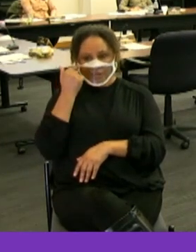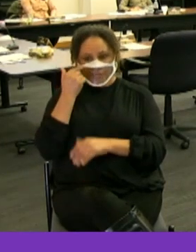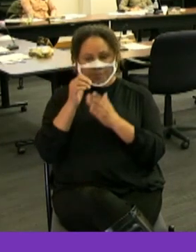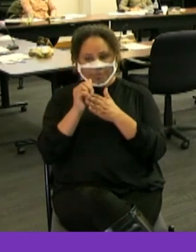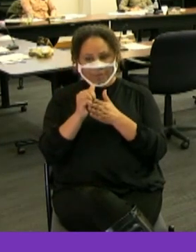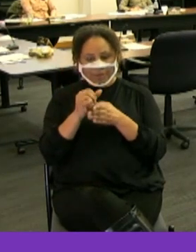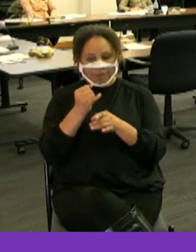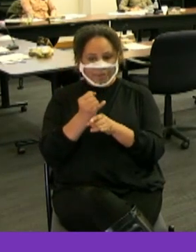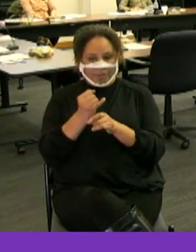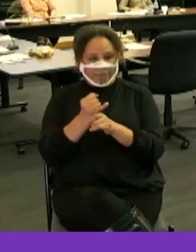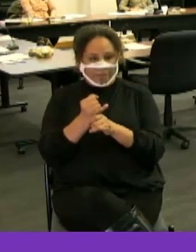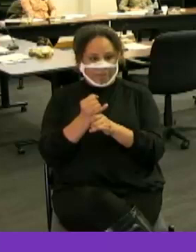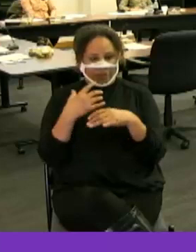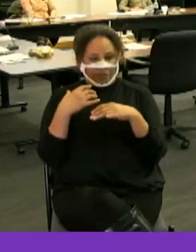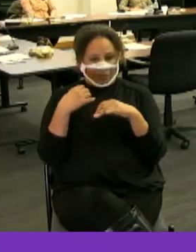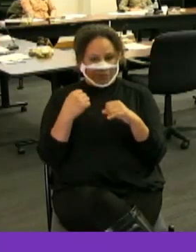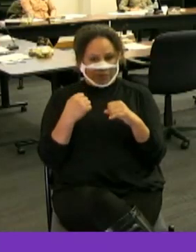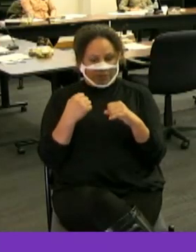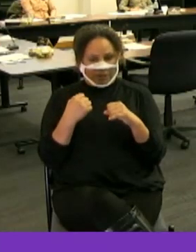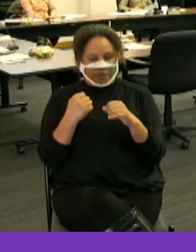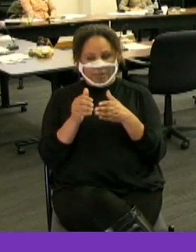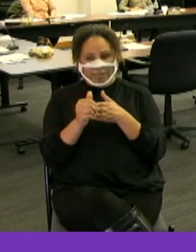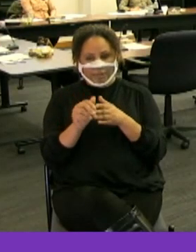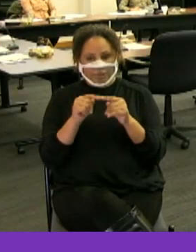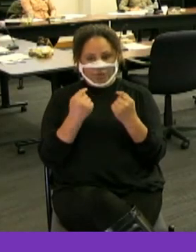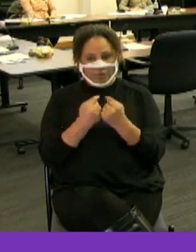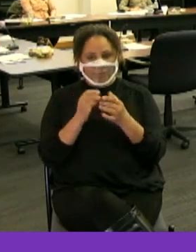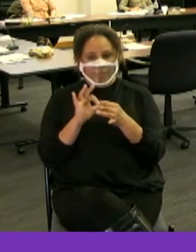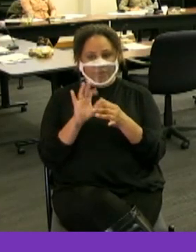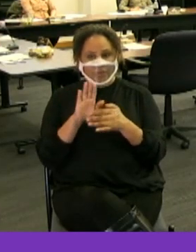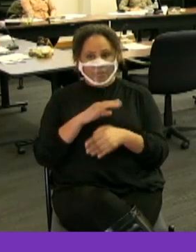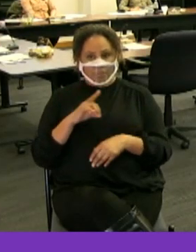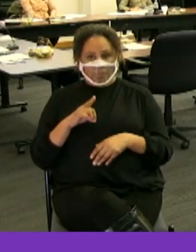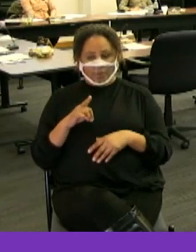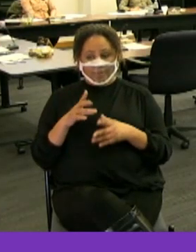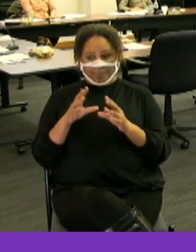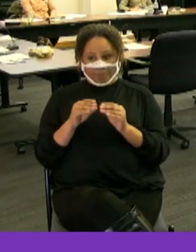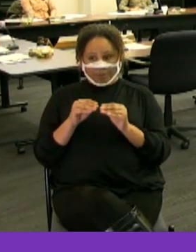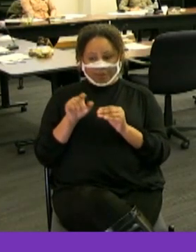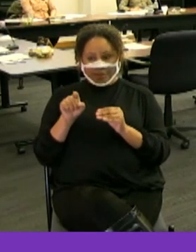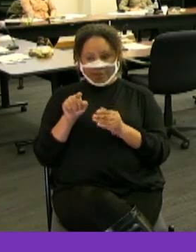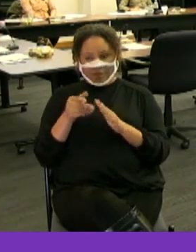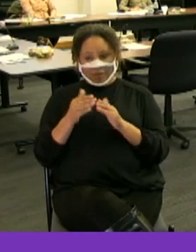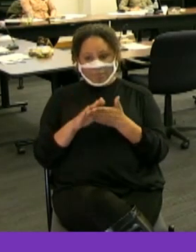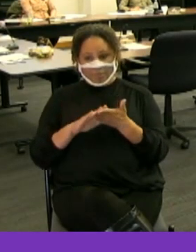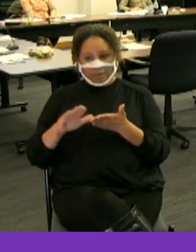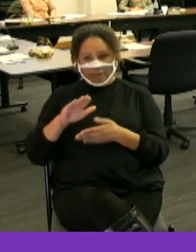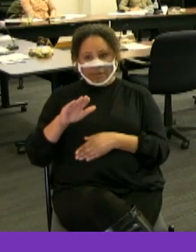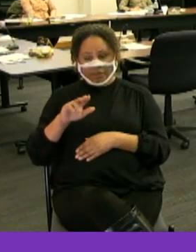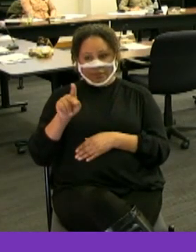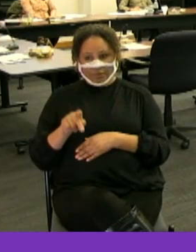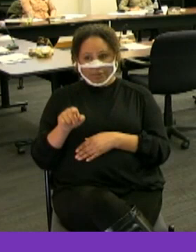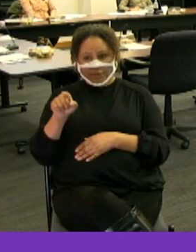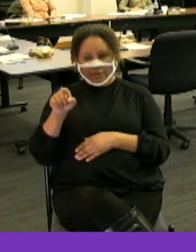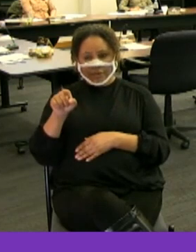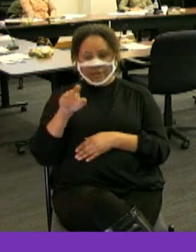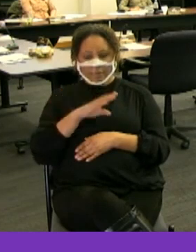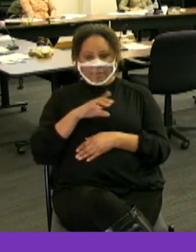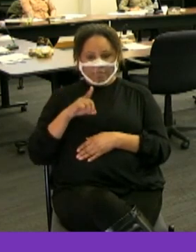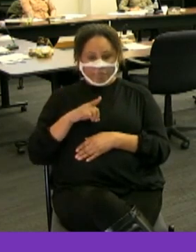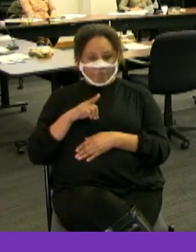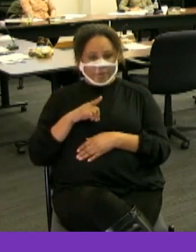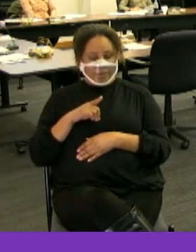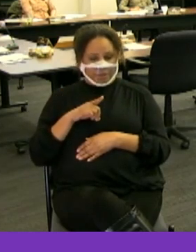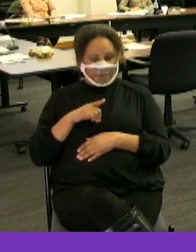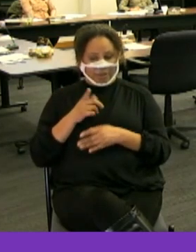Institute strengthening the leadership team of your board. And that's at the Community College of Philadelphia. It's for board chair, vice